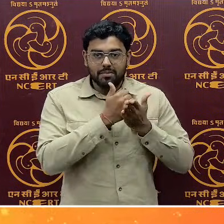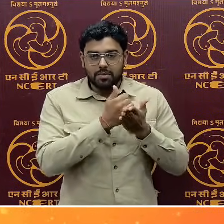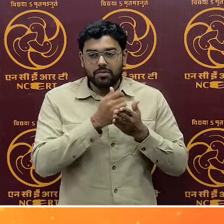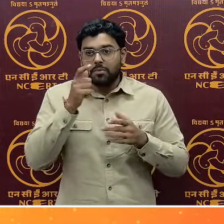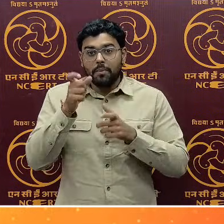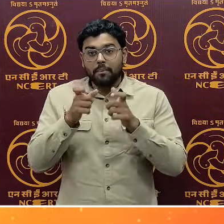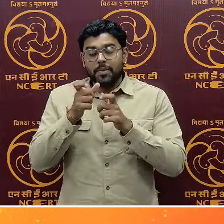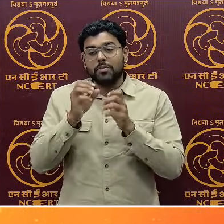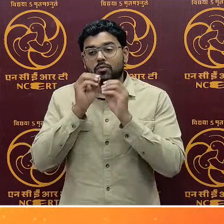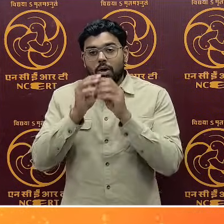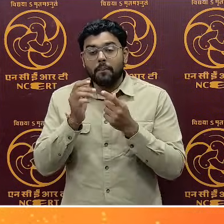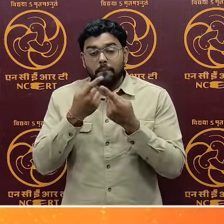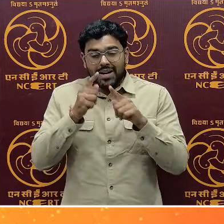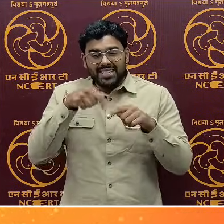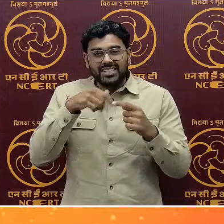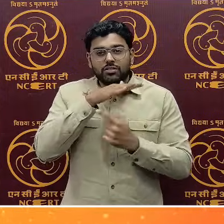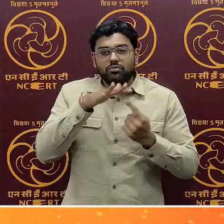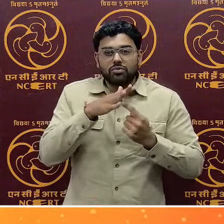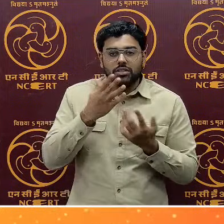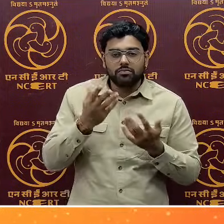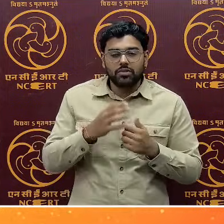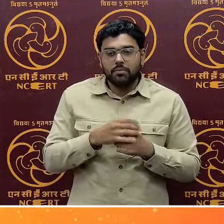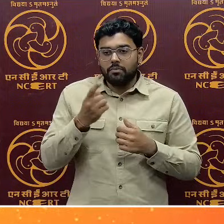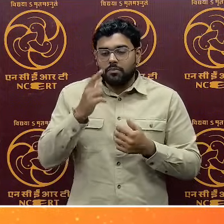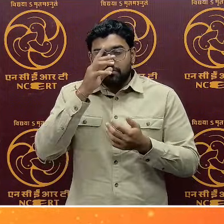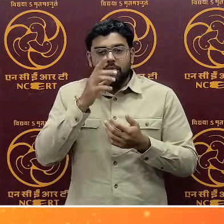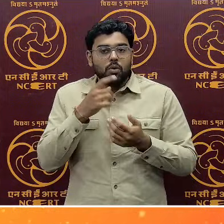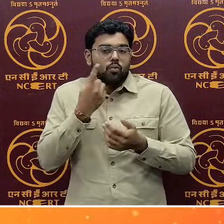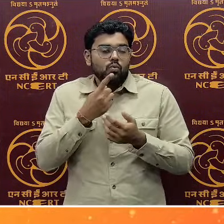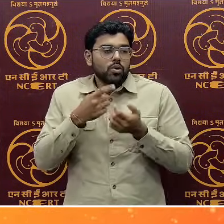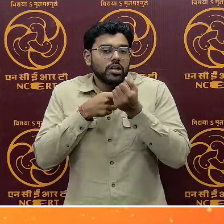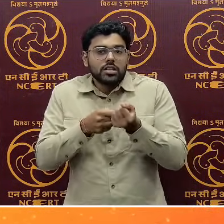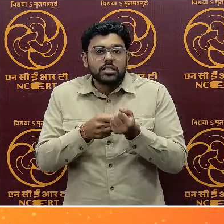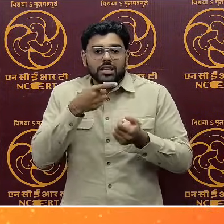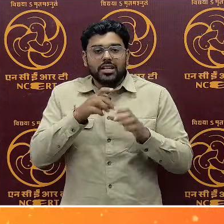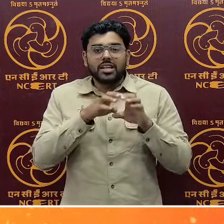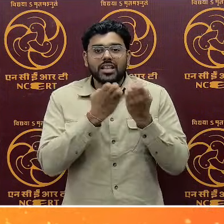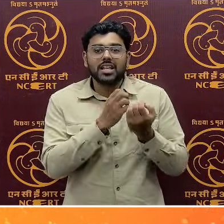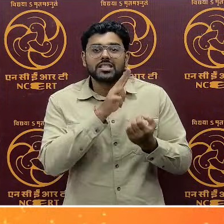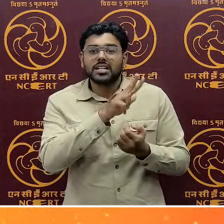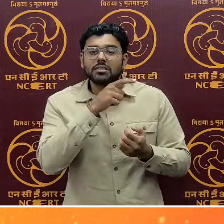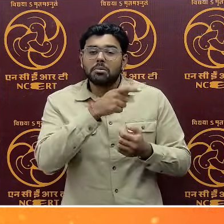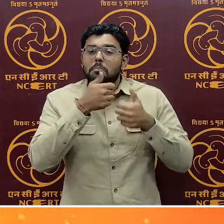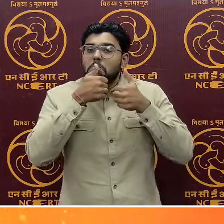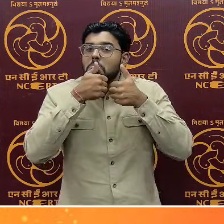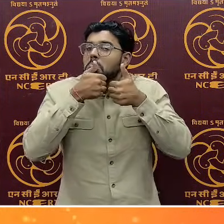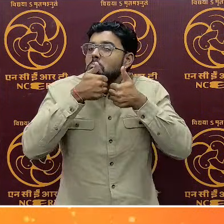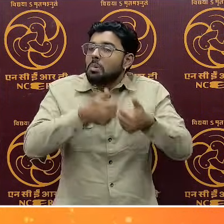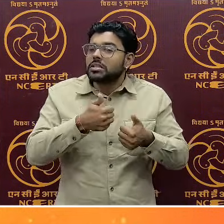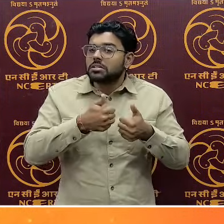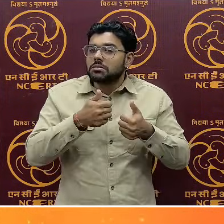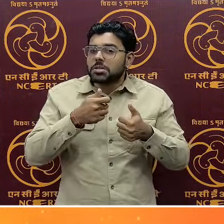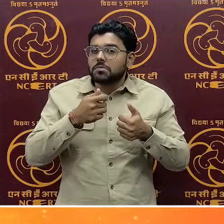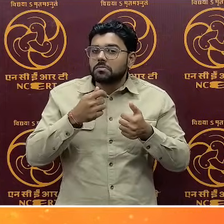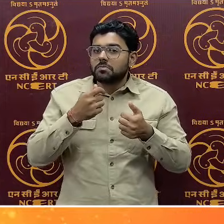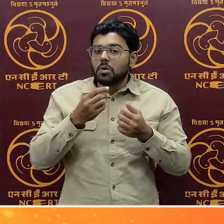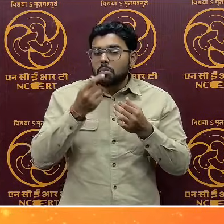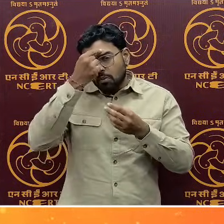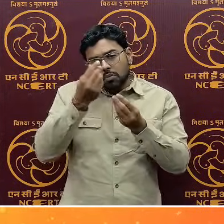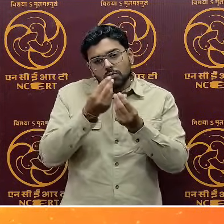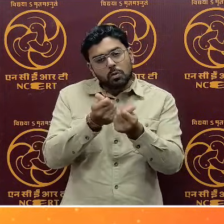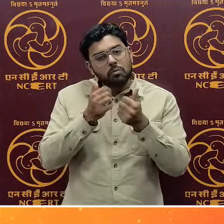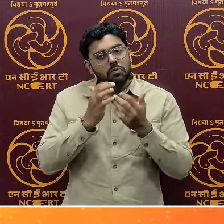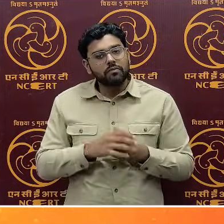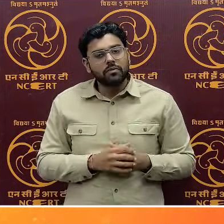in this situation, who would have believed that a student of class 8 would be the best detective out there? True. Yes, that's